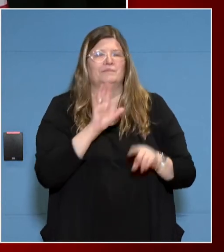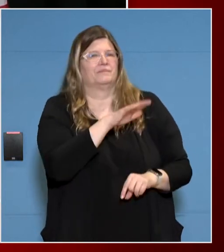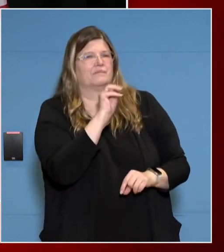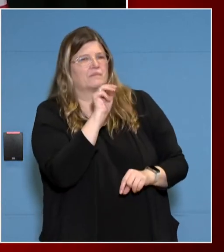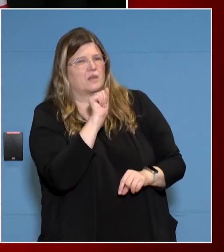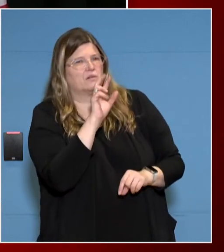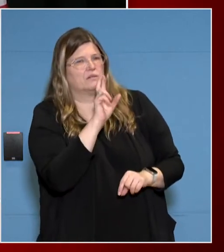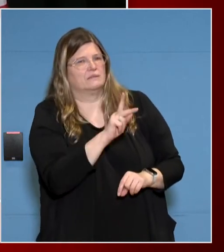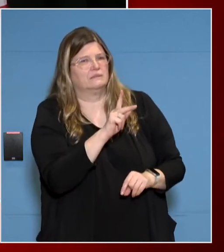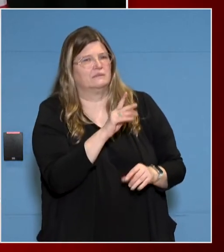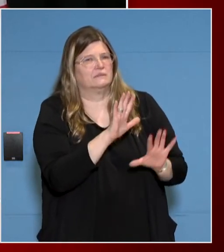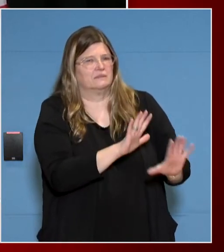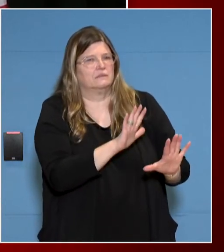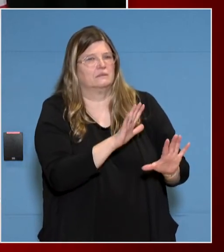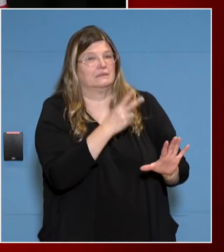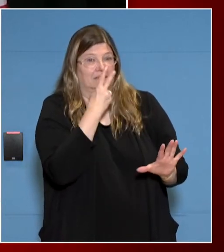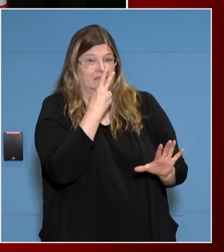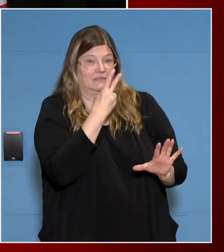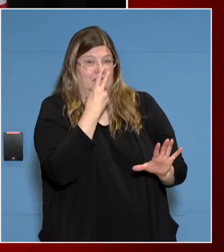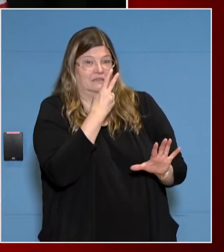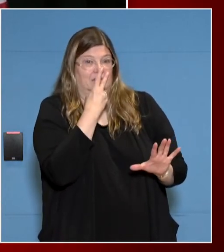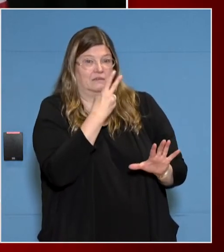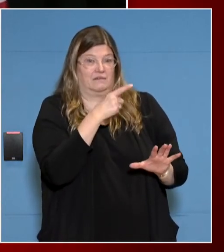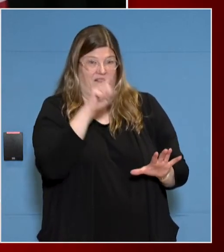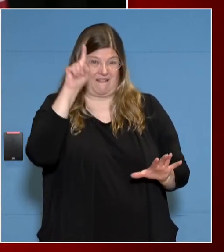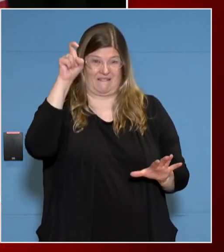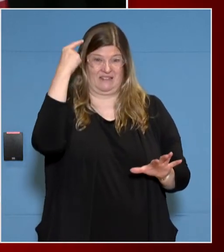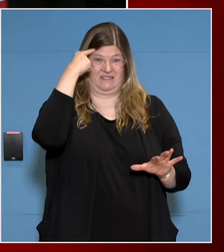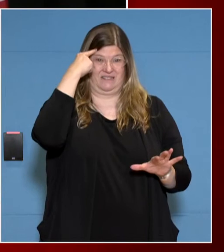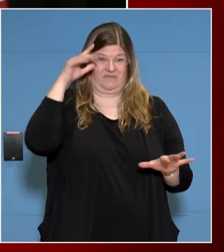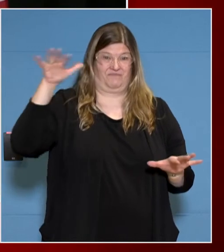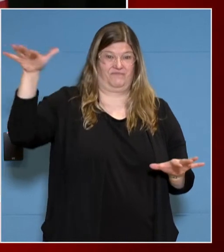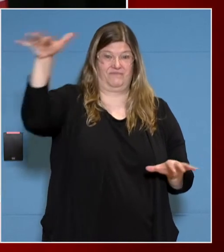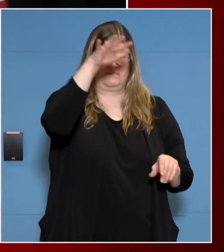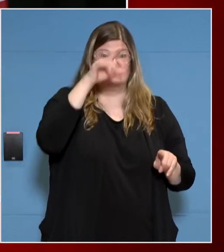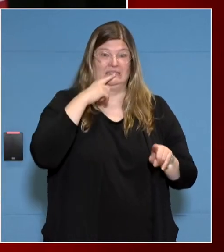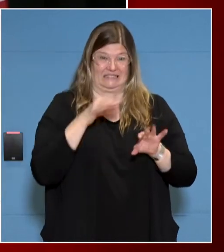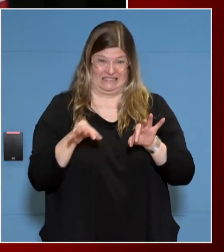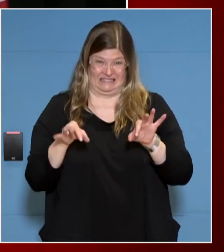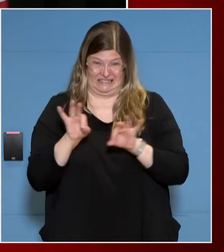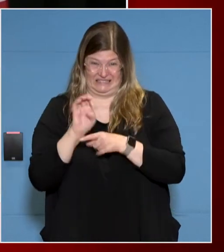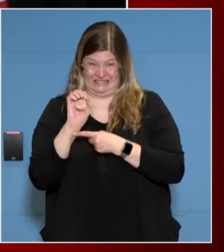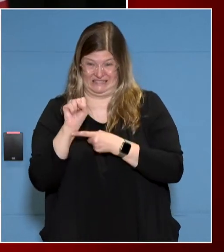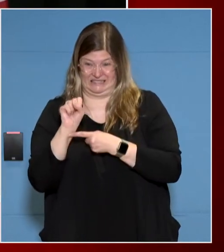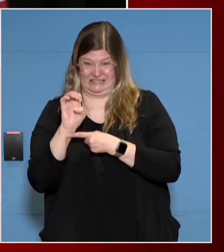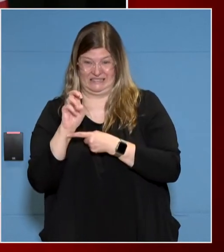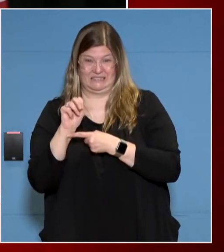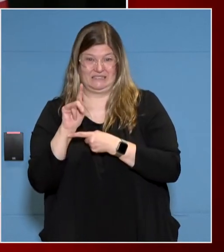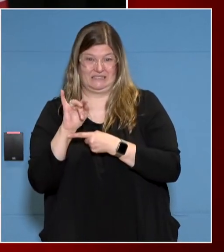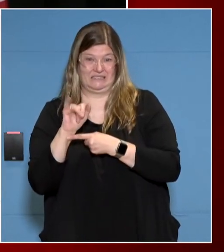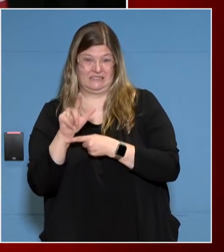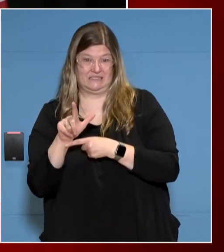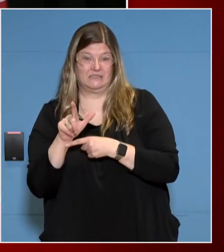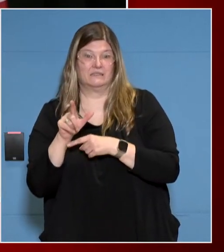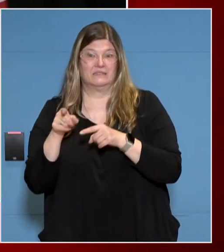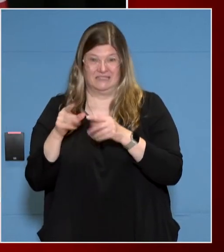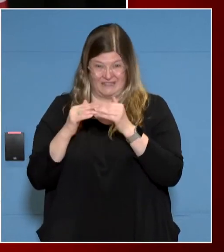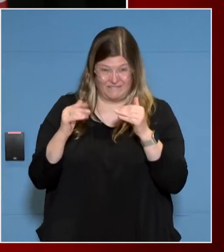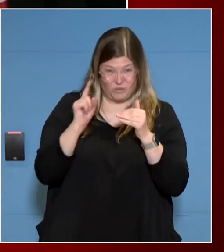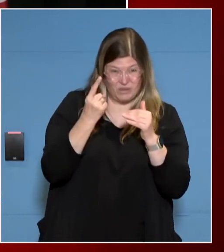government workers, but they are not until 1C Tier 1, which is 2 tiers away. Sure. So I'm